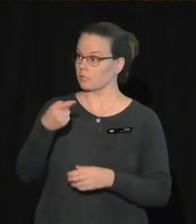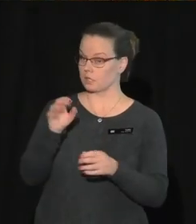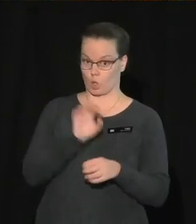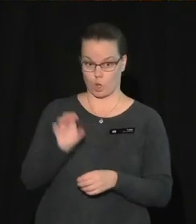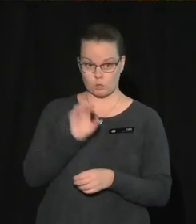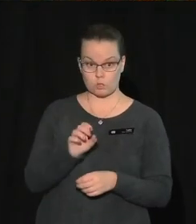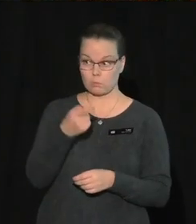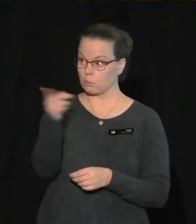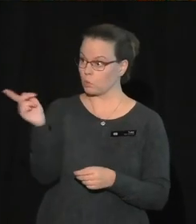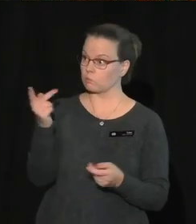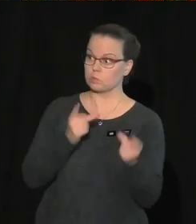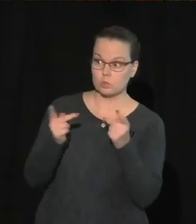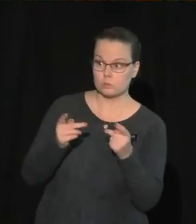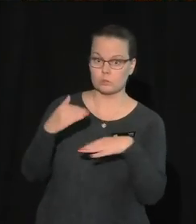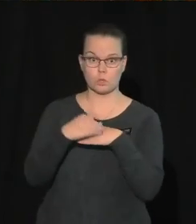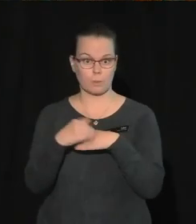comments?